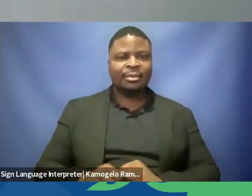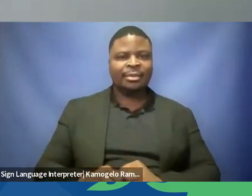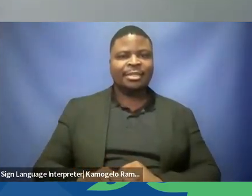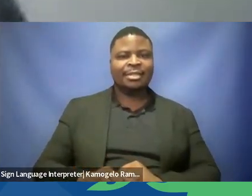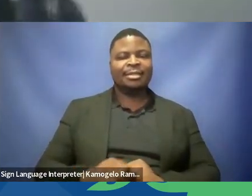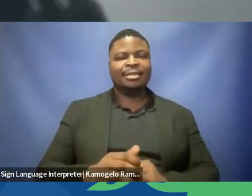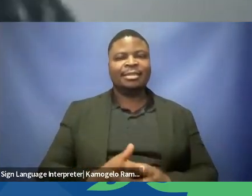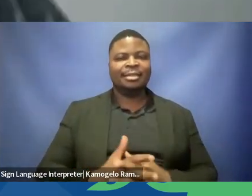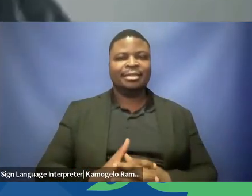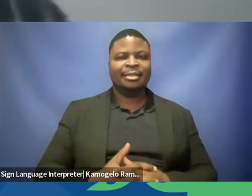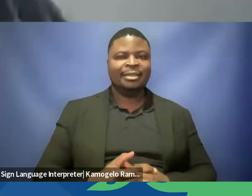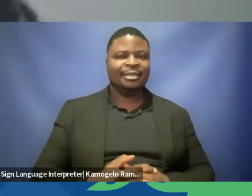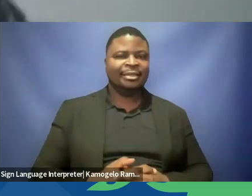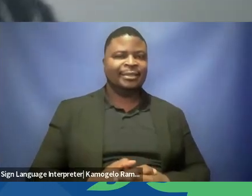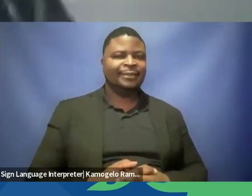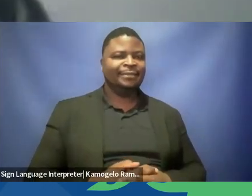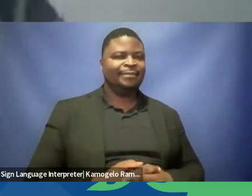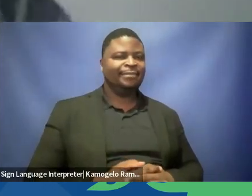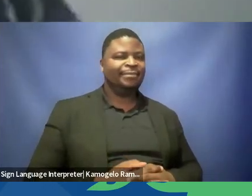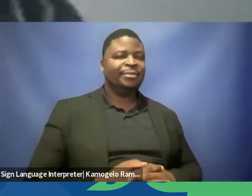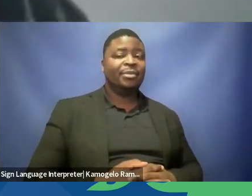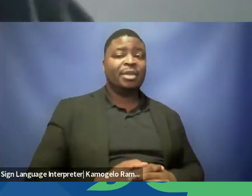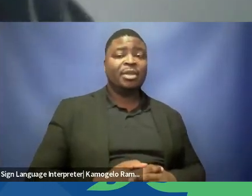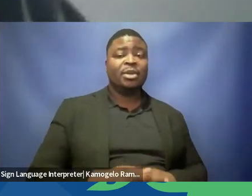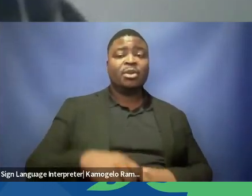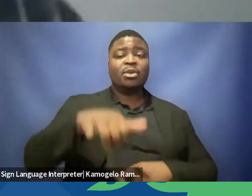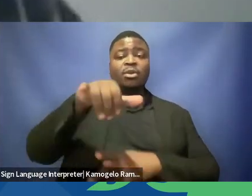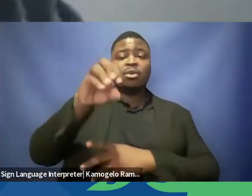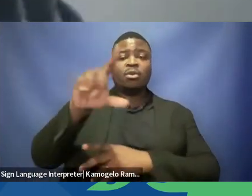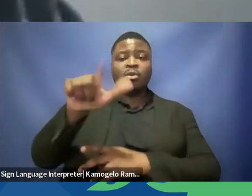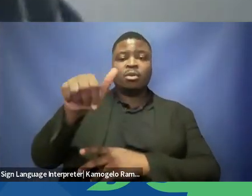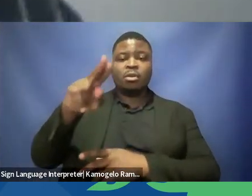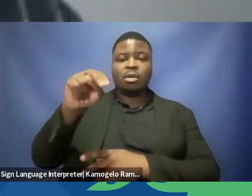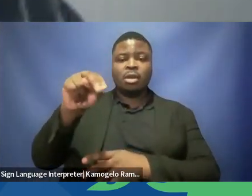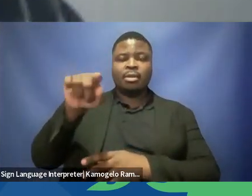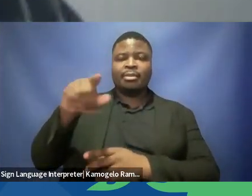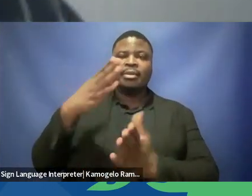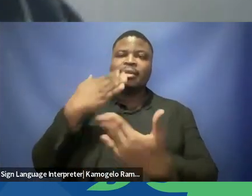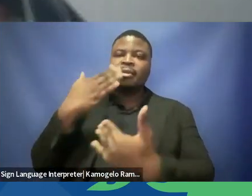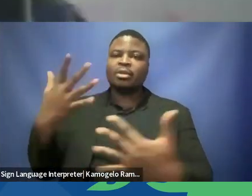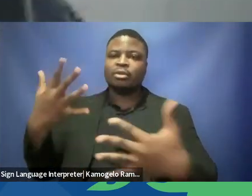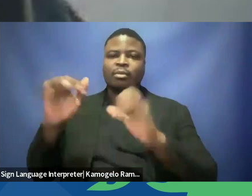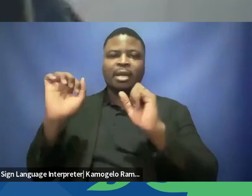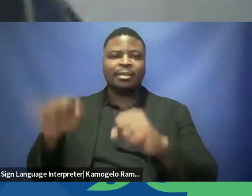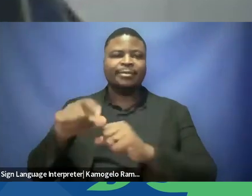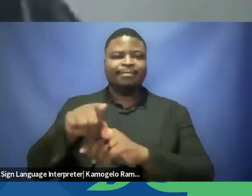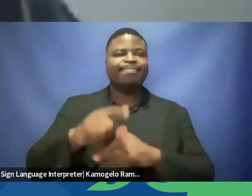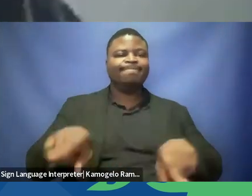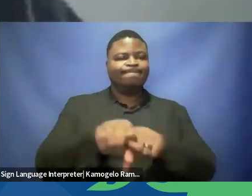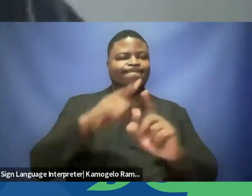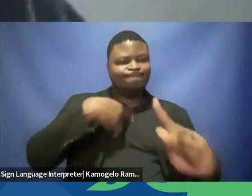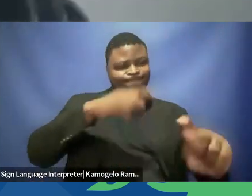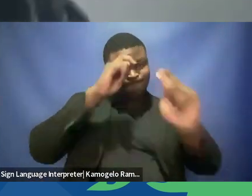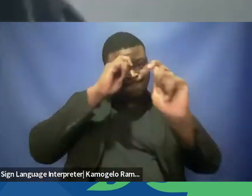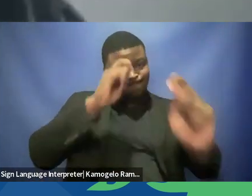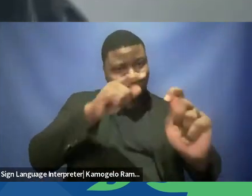you. No problem. Thank you so much, Yolan. I'm going to share my presentation. And let me just say that thank you so much for the honor and the privilege of speaking